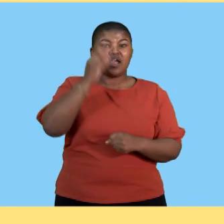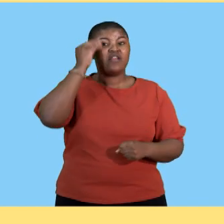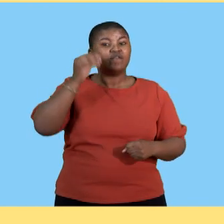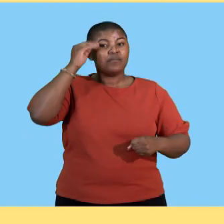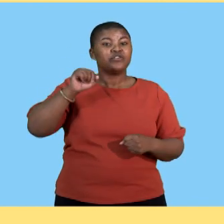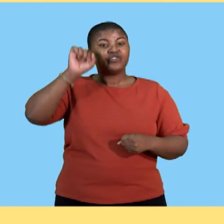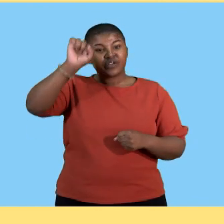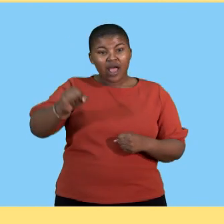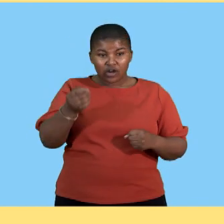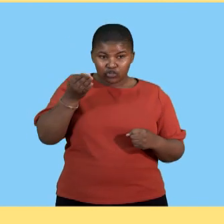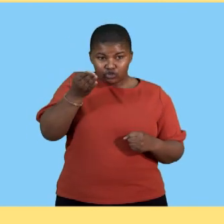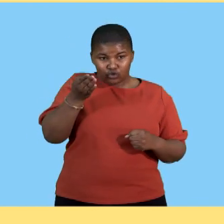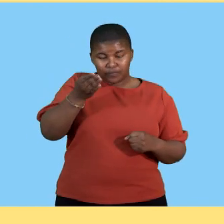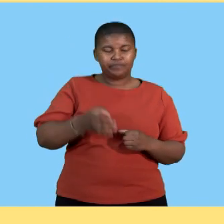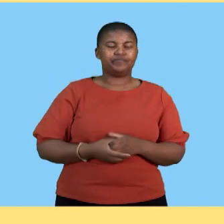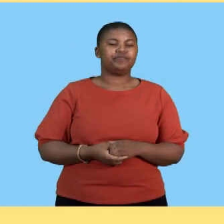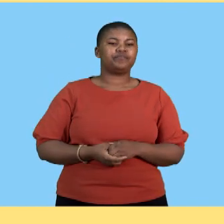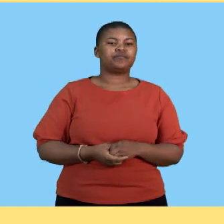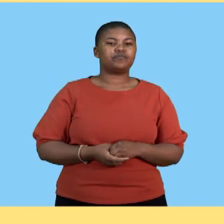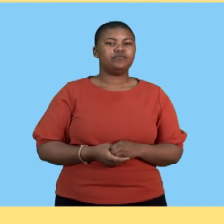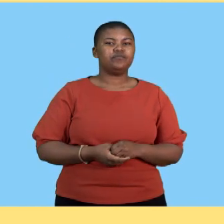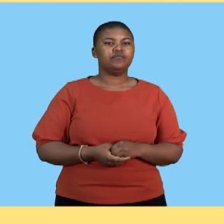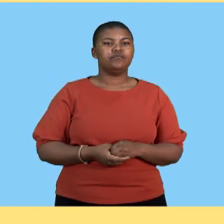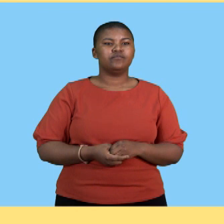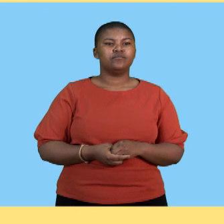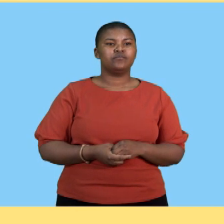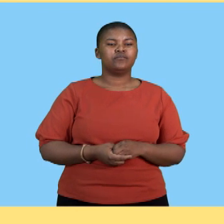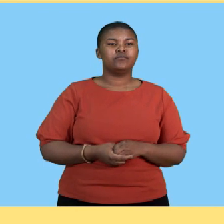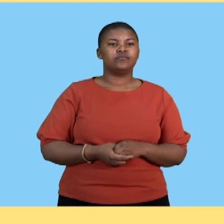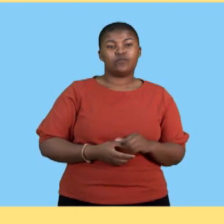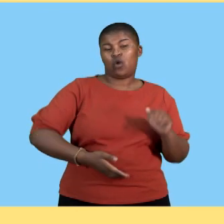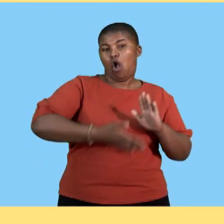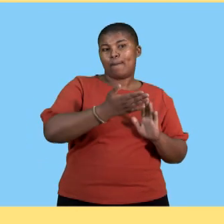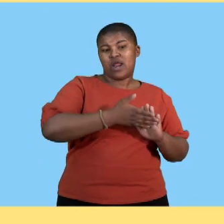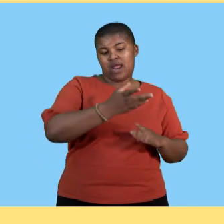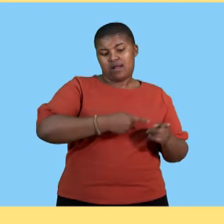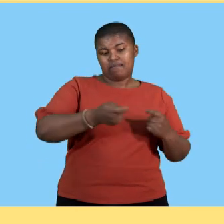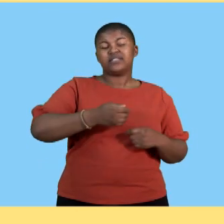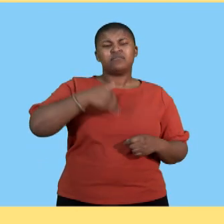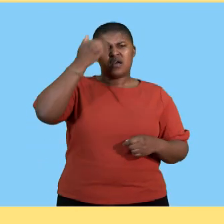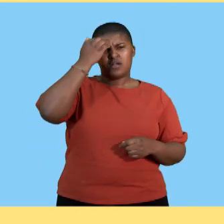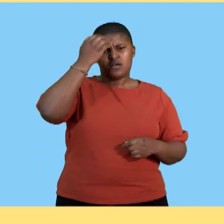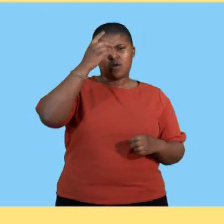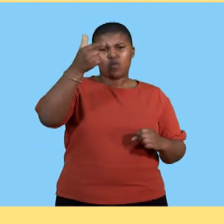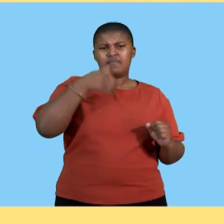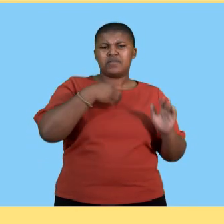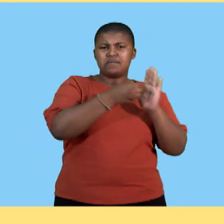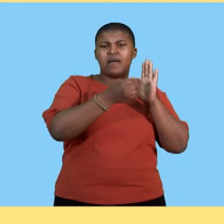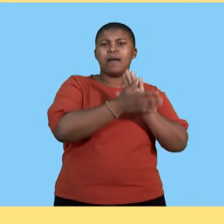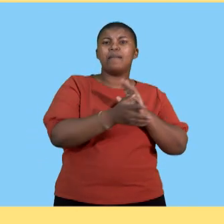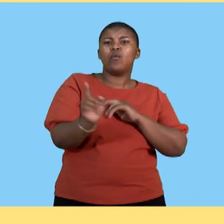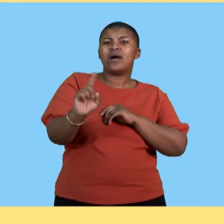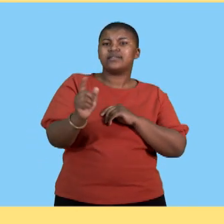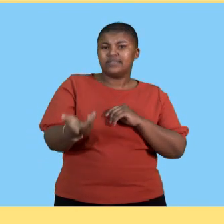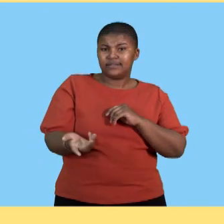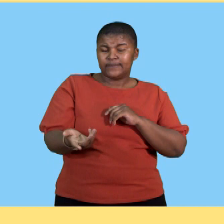as follows. So here we have gross. When I come here under my operating expenses, I know that the first thing that I must